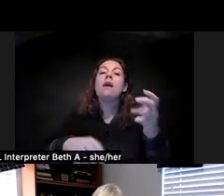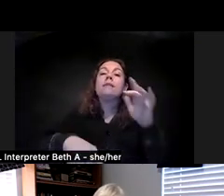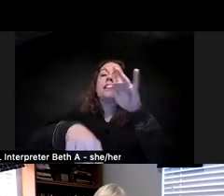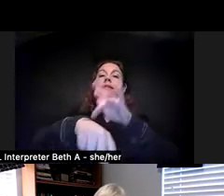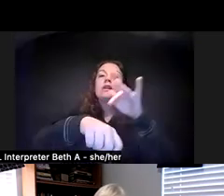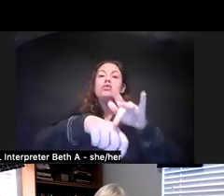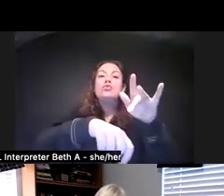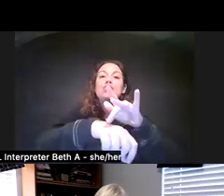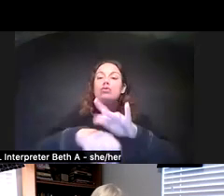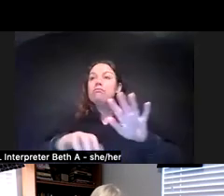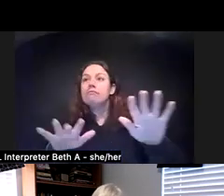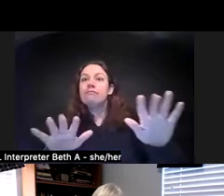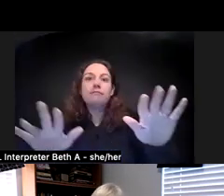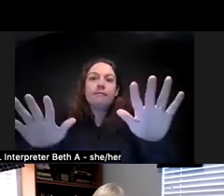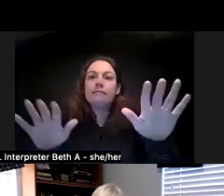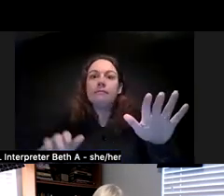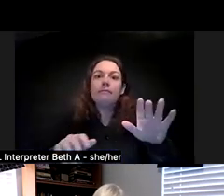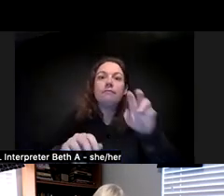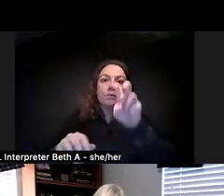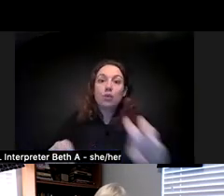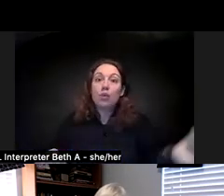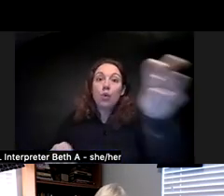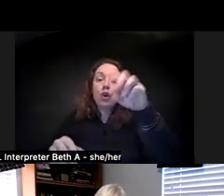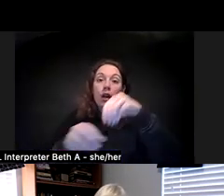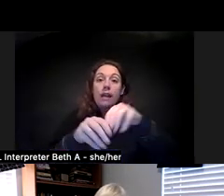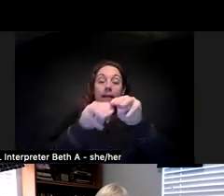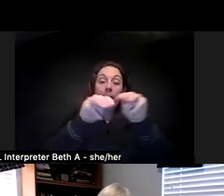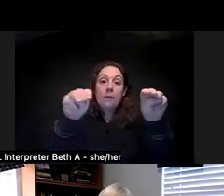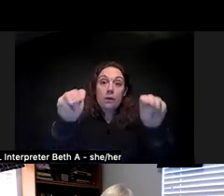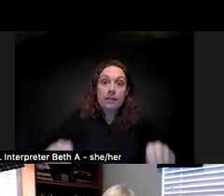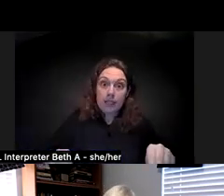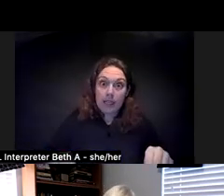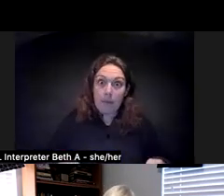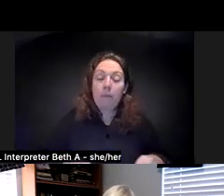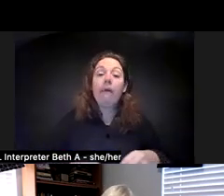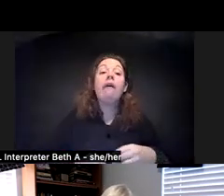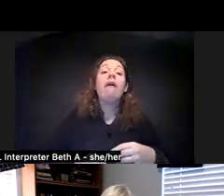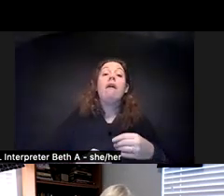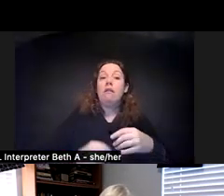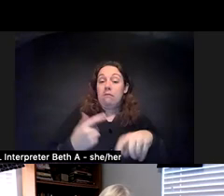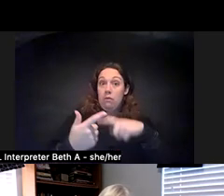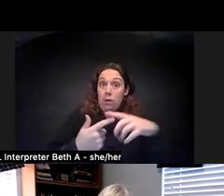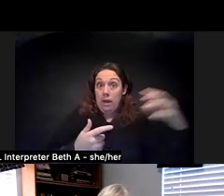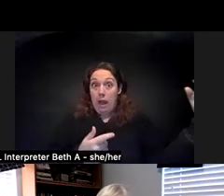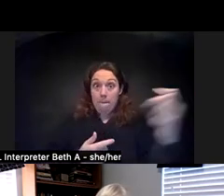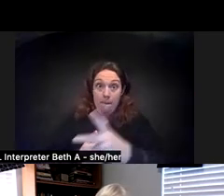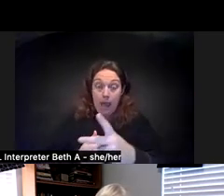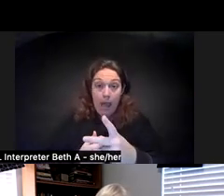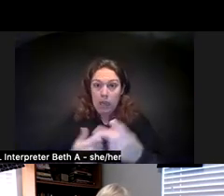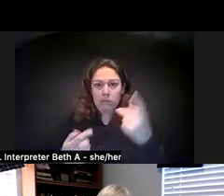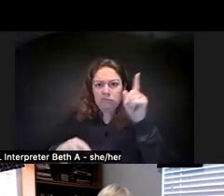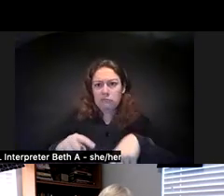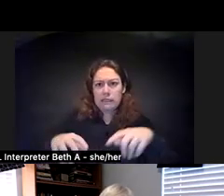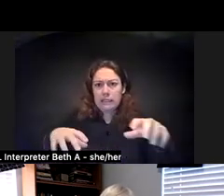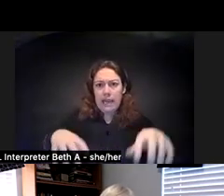for when they come back. What do? They can't take the same touch tour, or a touch tour is not something that they're particularly